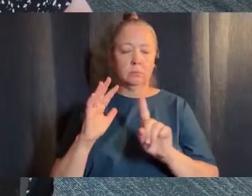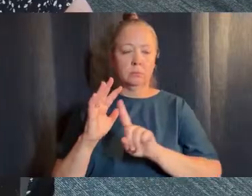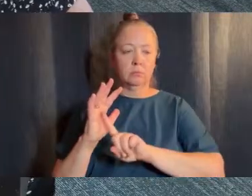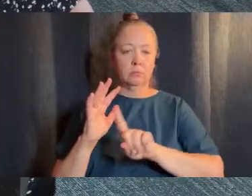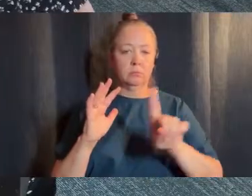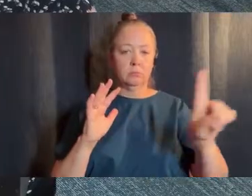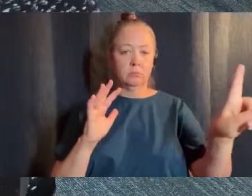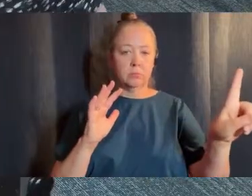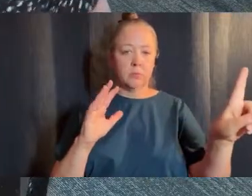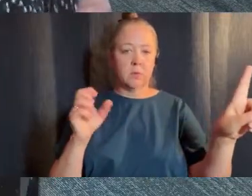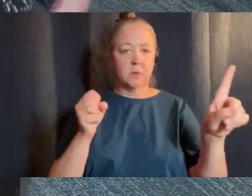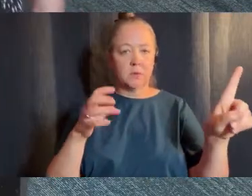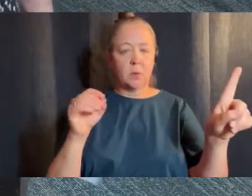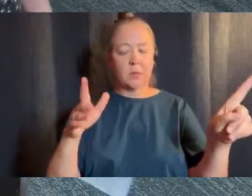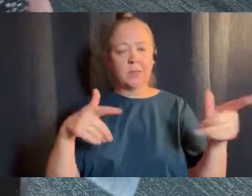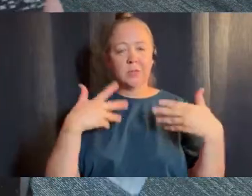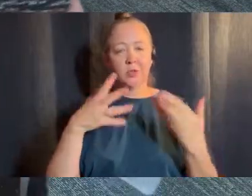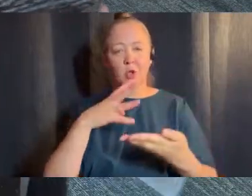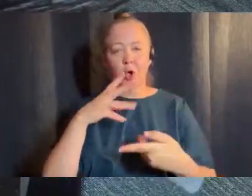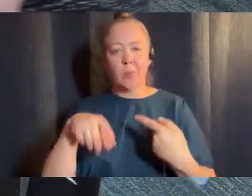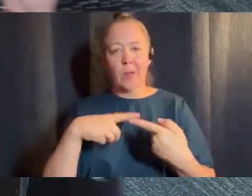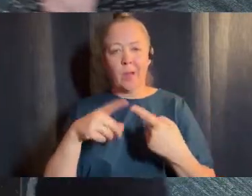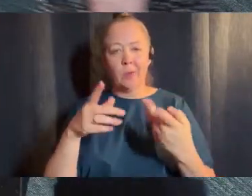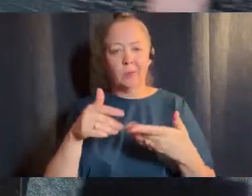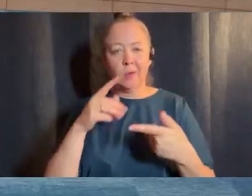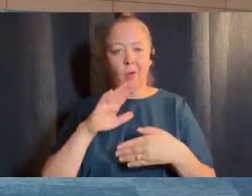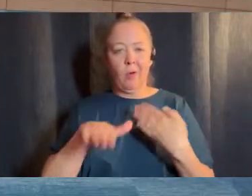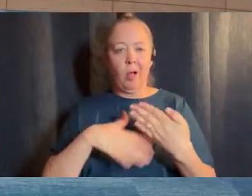along. Okay, thanks.